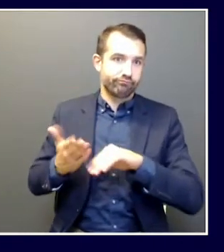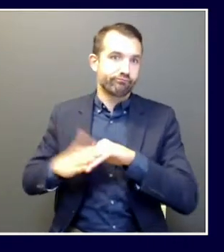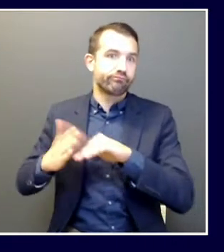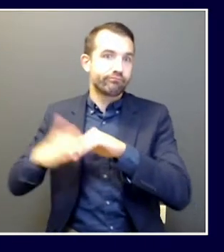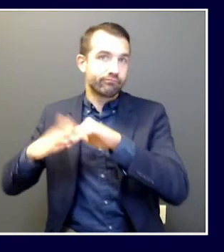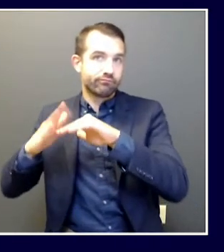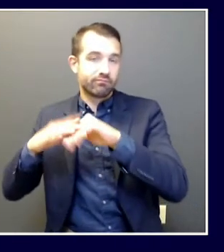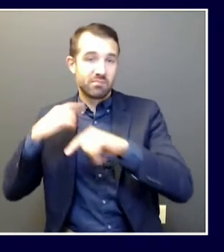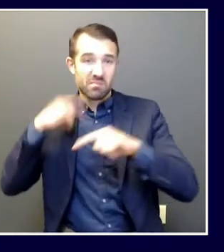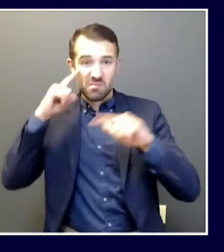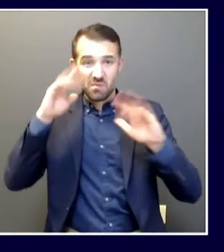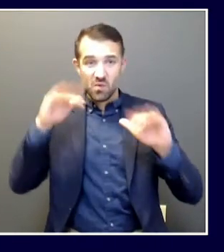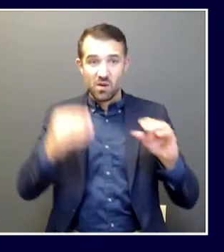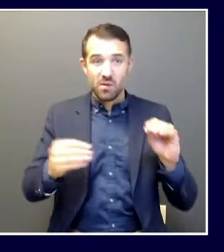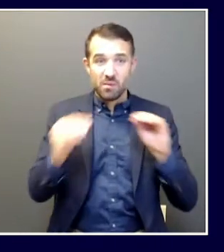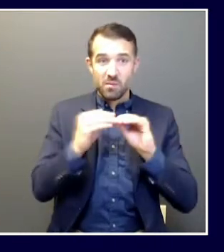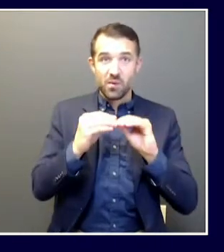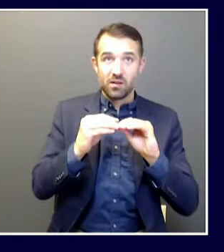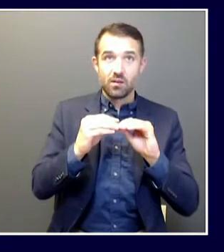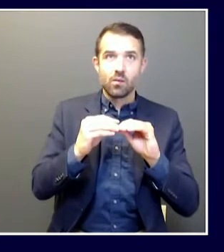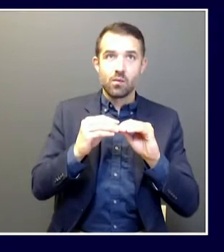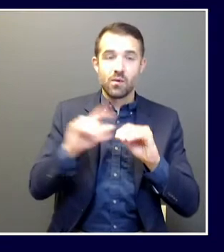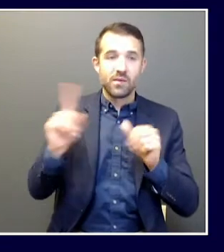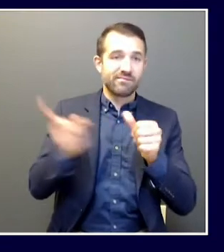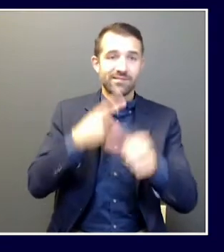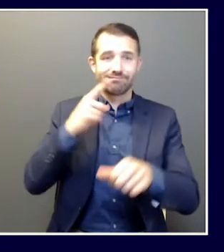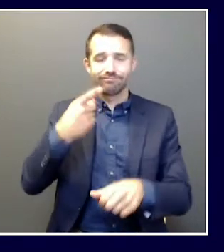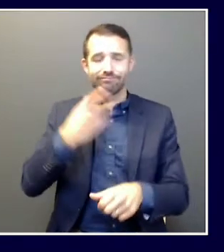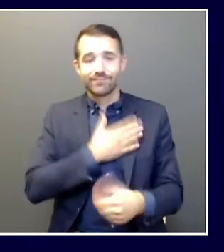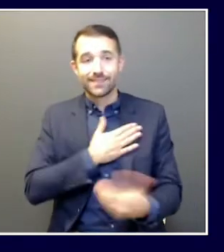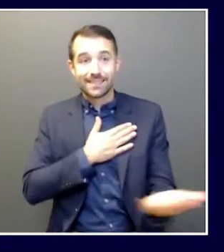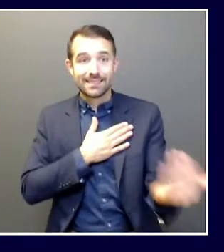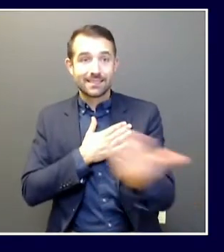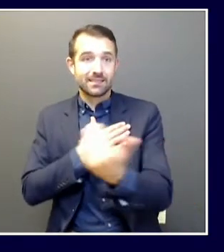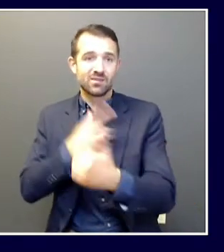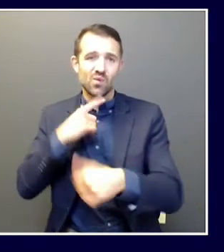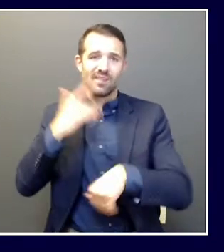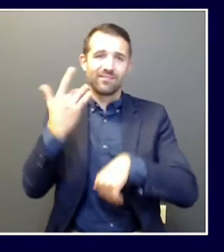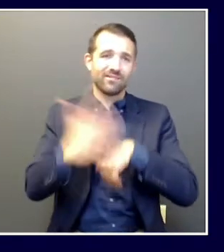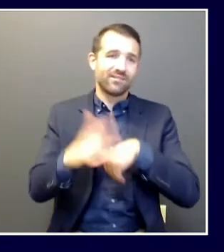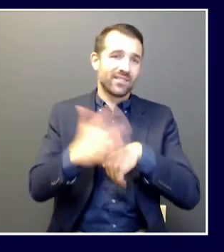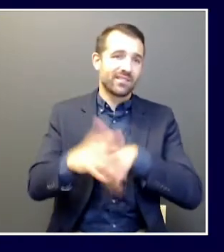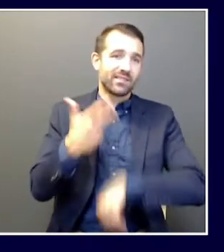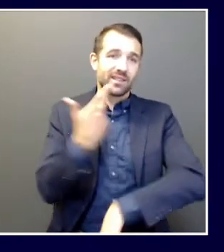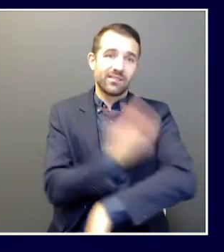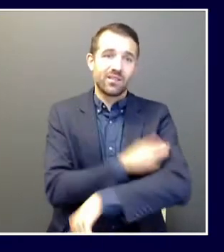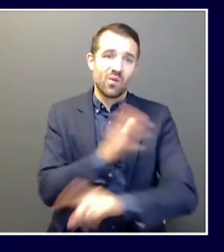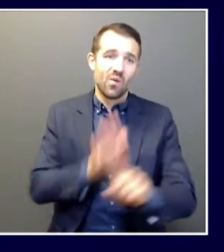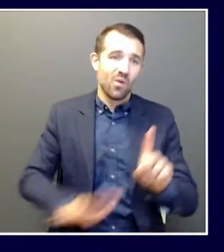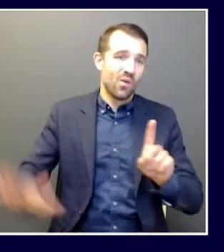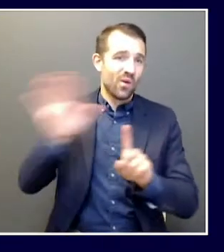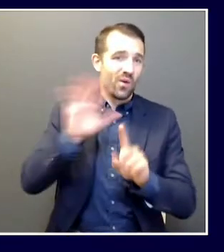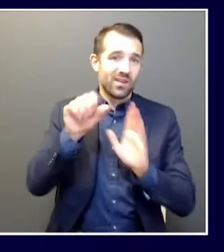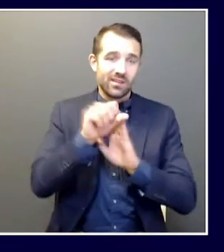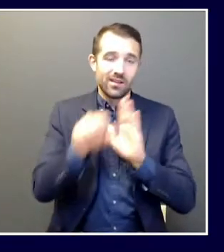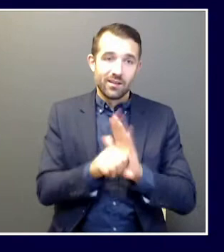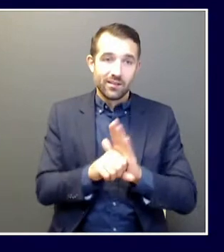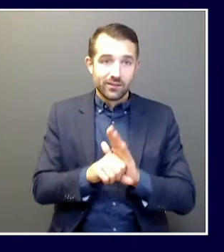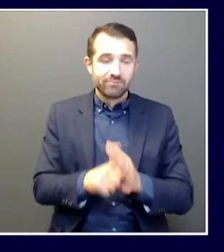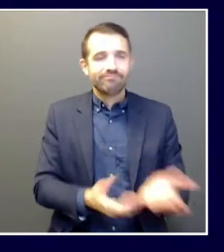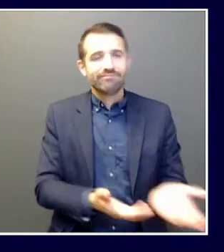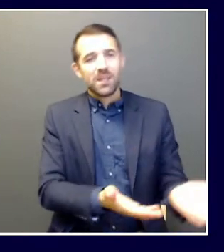We continue to have fairly widespread availability of vaccine clinics throughout the state. So people interested in getting